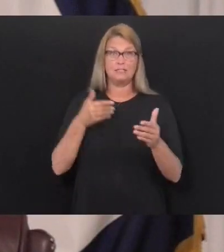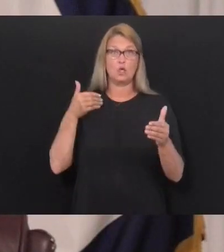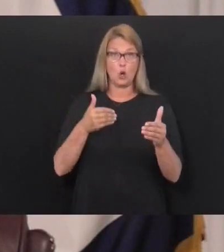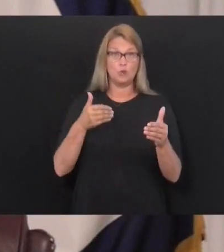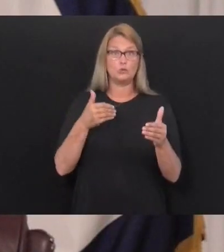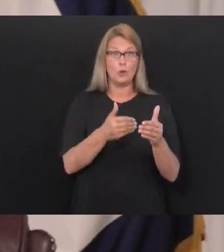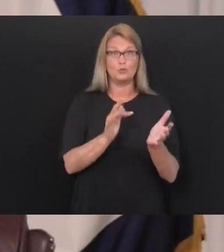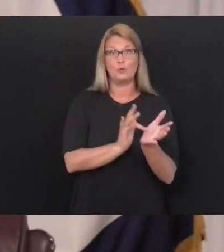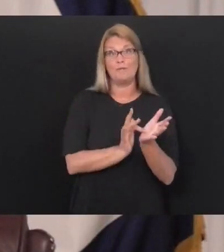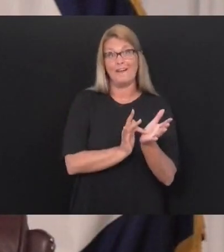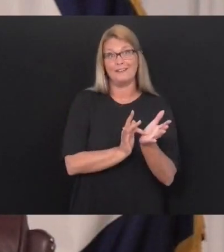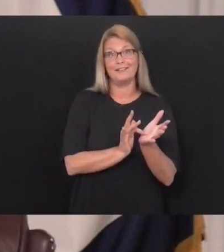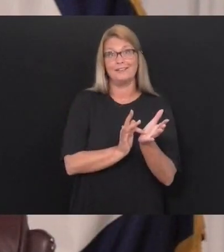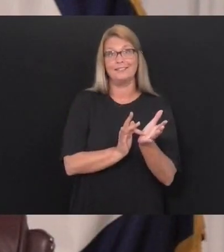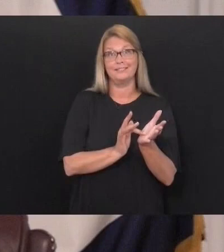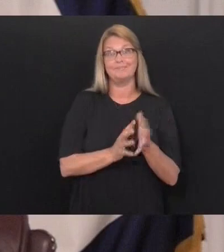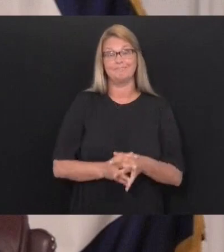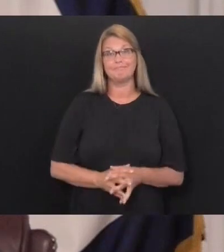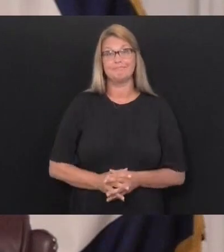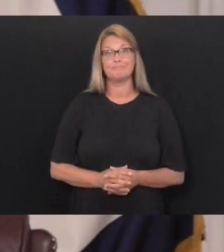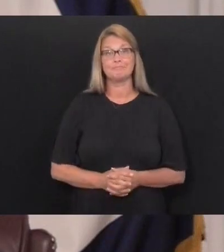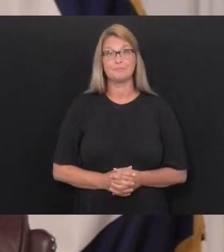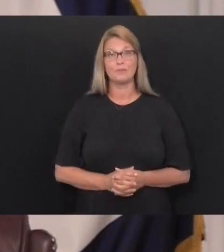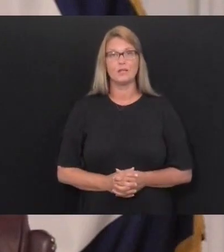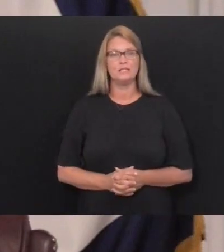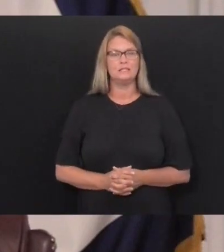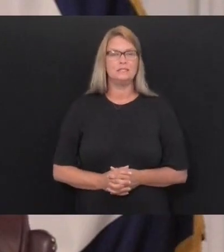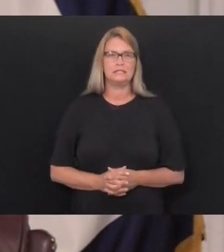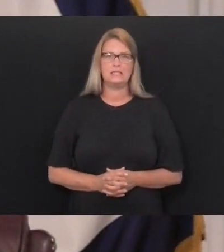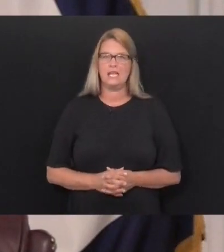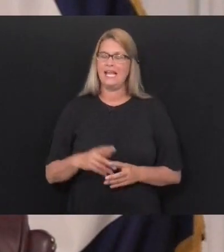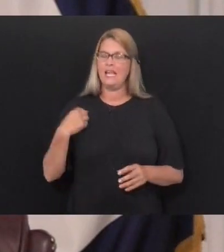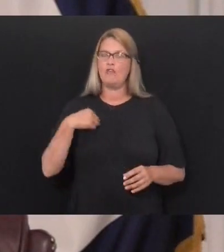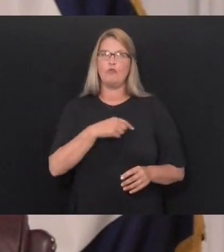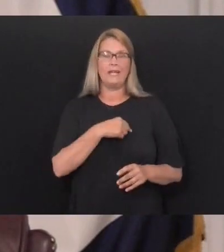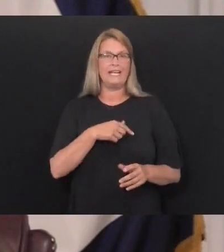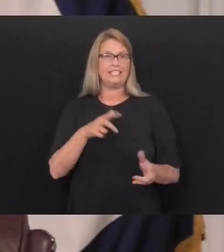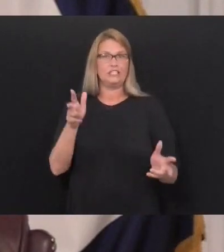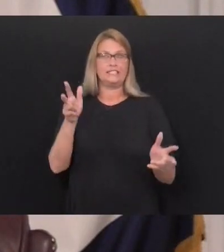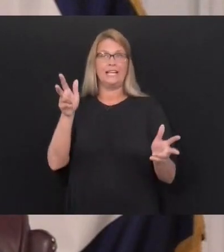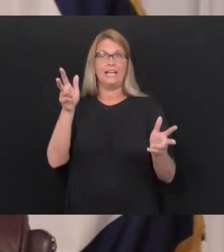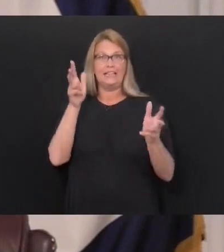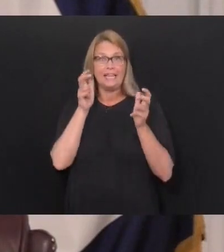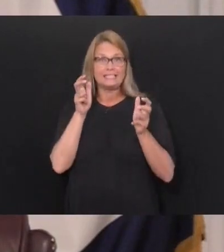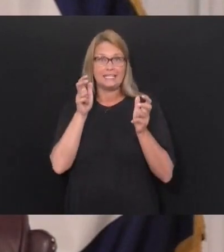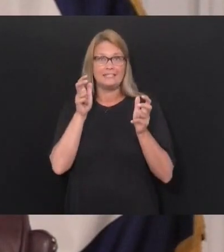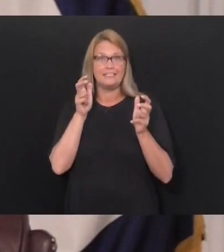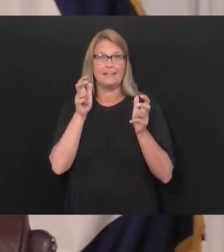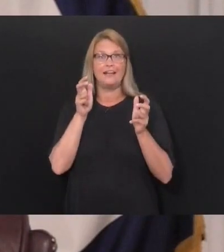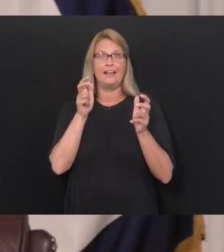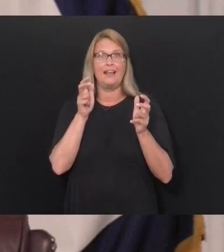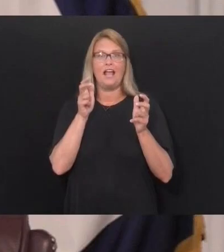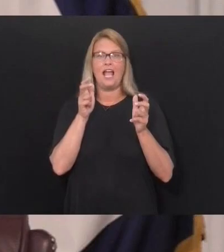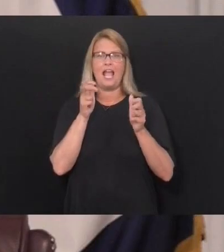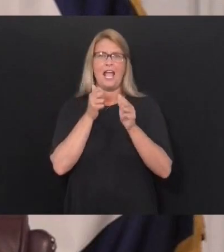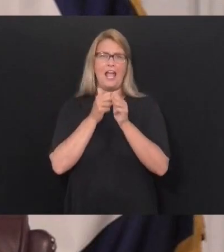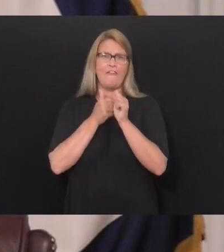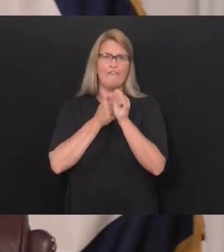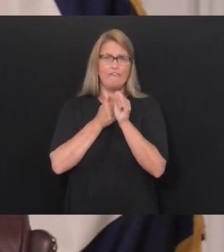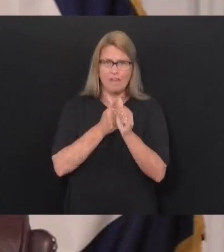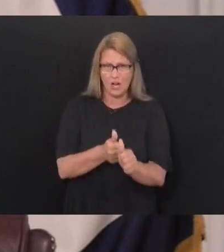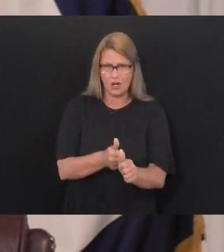at almost all of our events right now. And we can extend that and work with our schools to make sure if it is